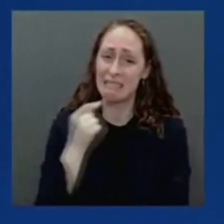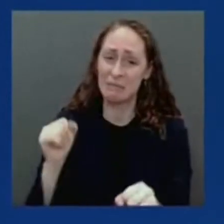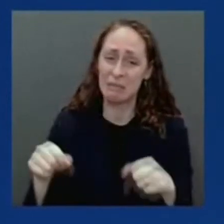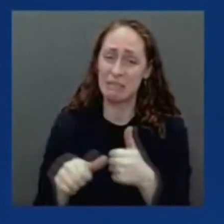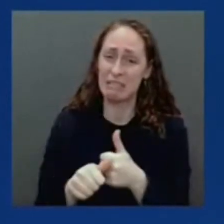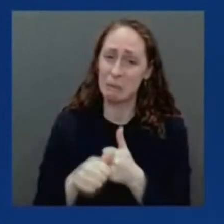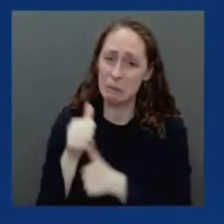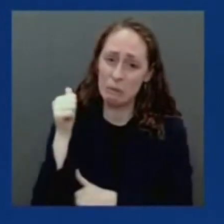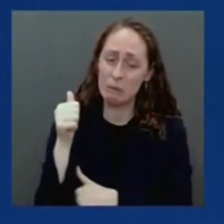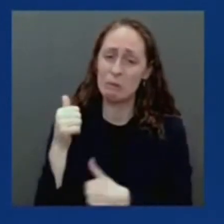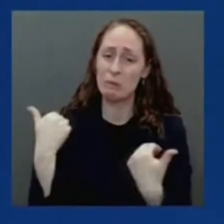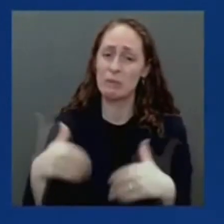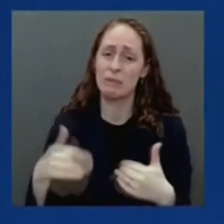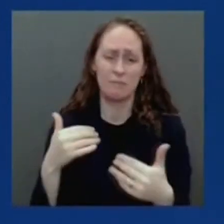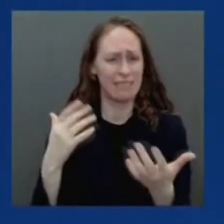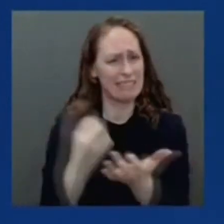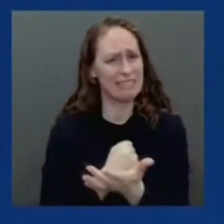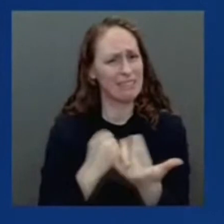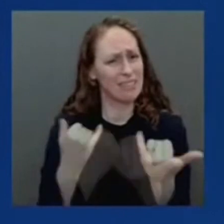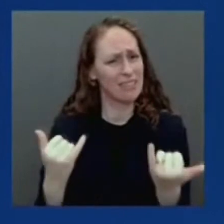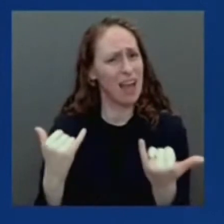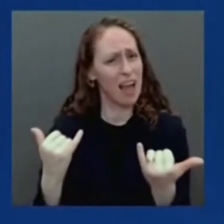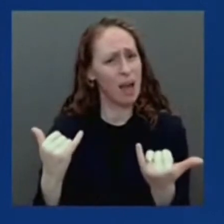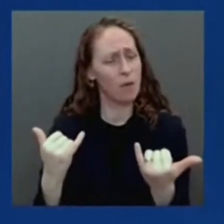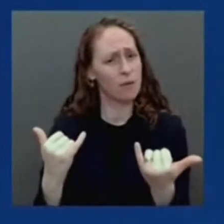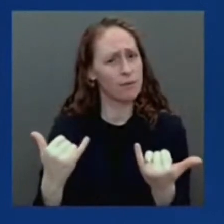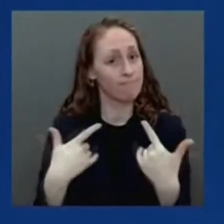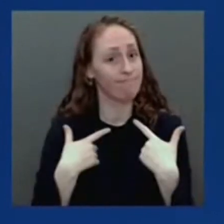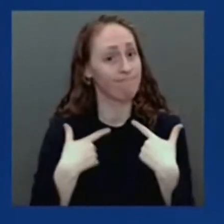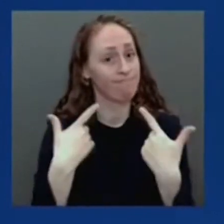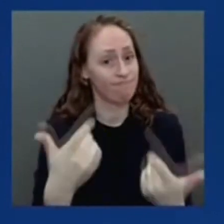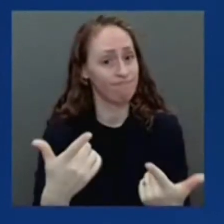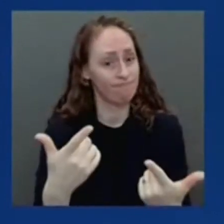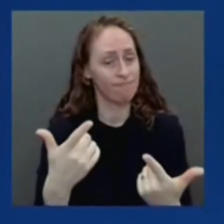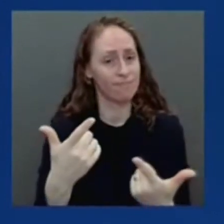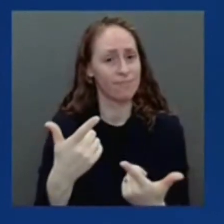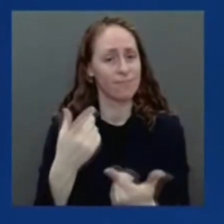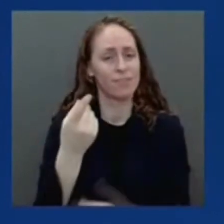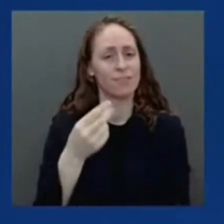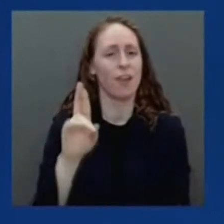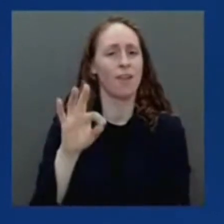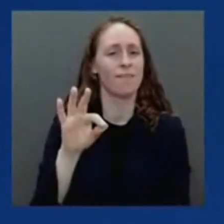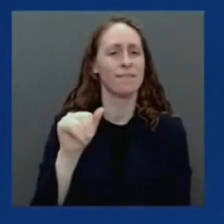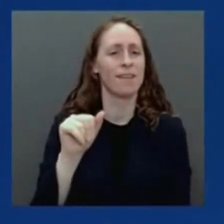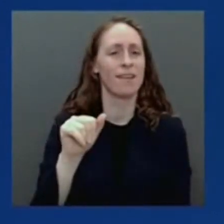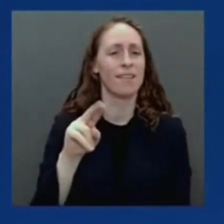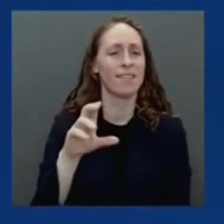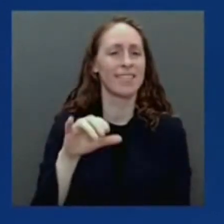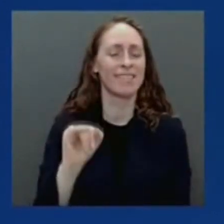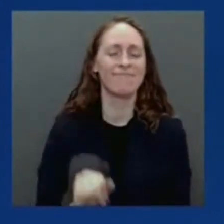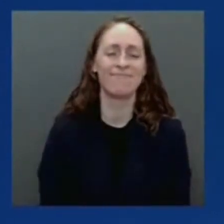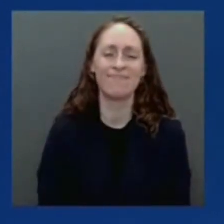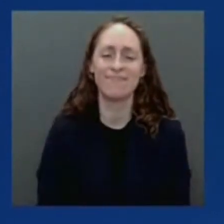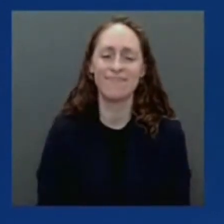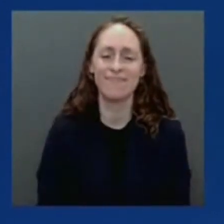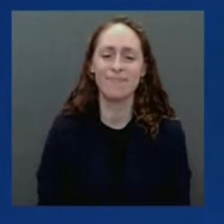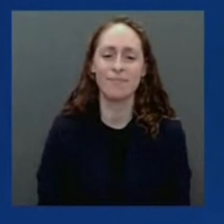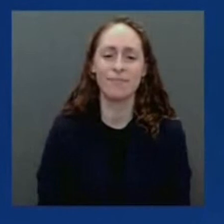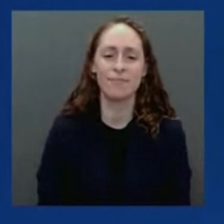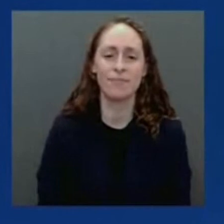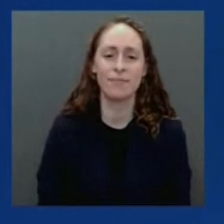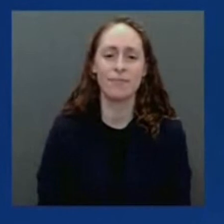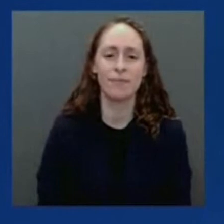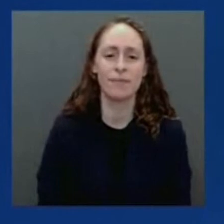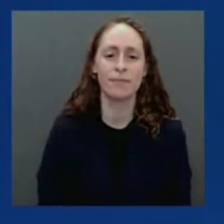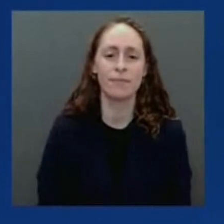Dr. Fauci. Thank you very much, Dr. Walensky. What I'd like to do over the next couple of minutes is to address a